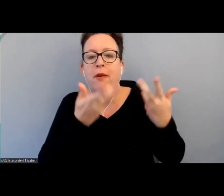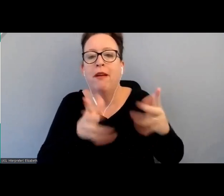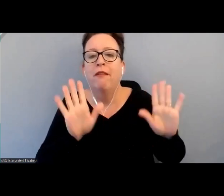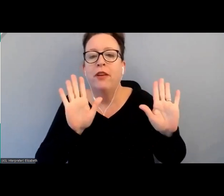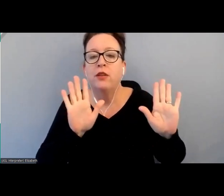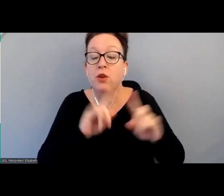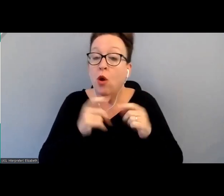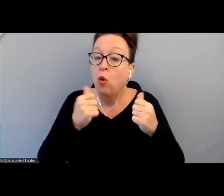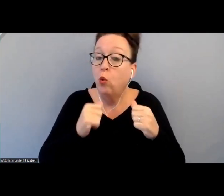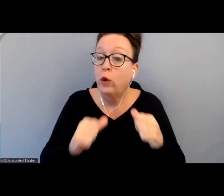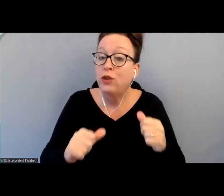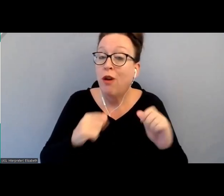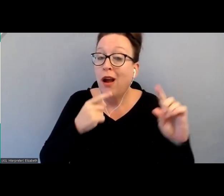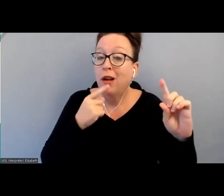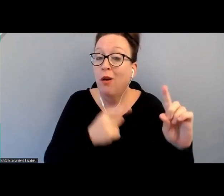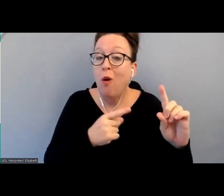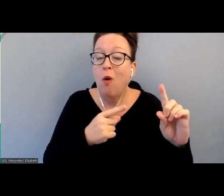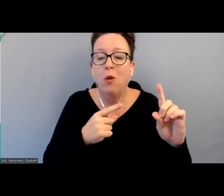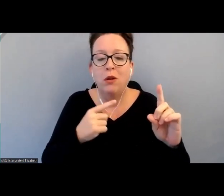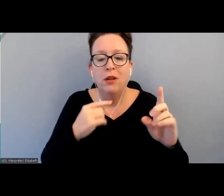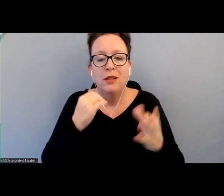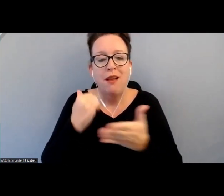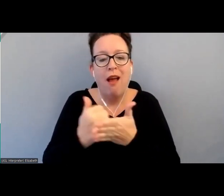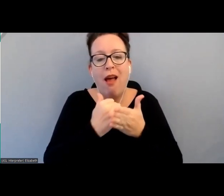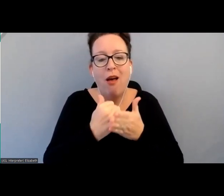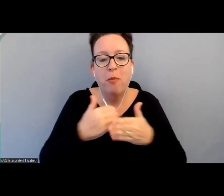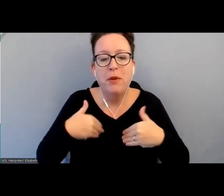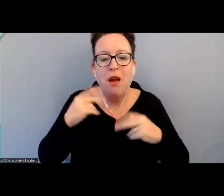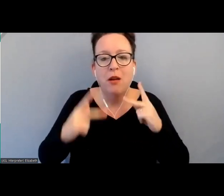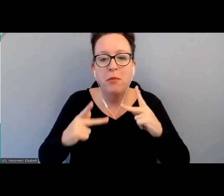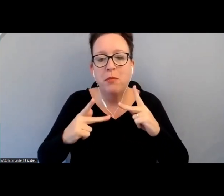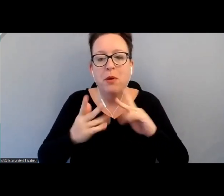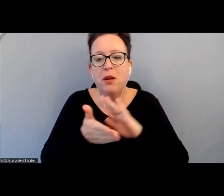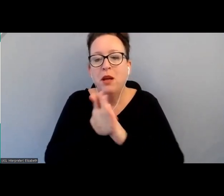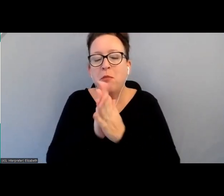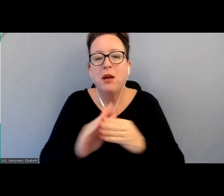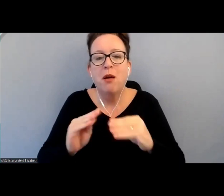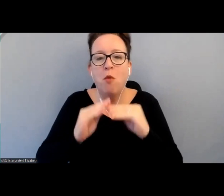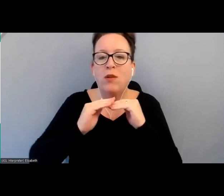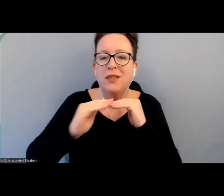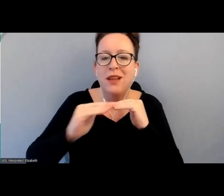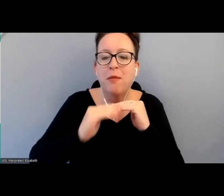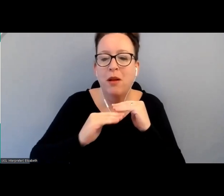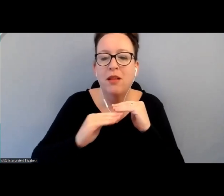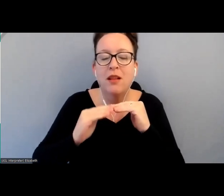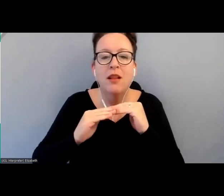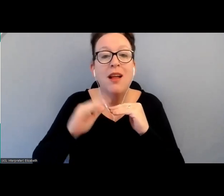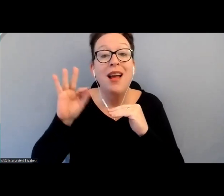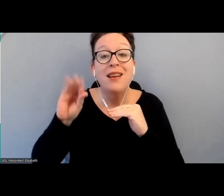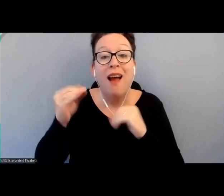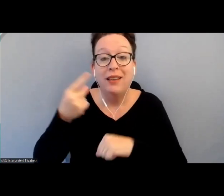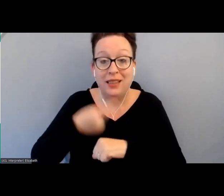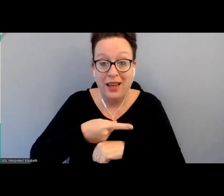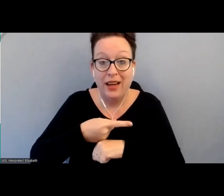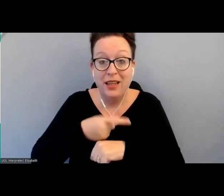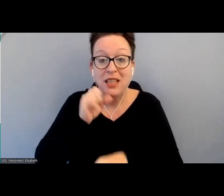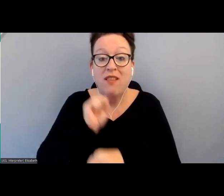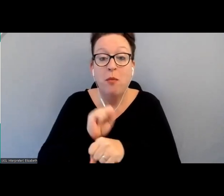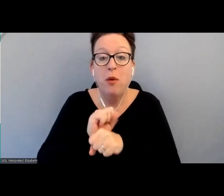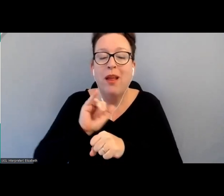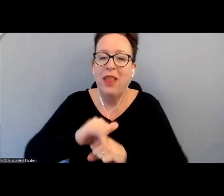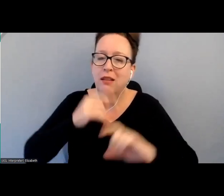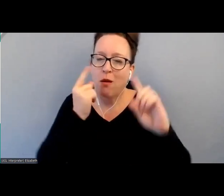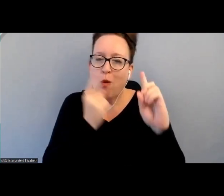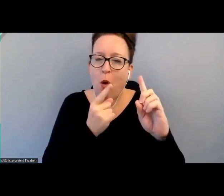try and move to a place of stability. 90 days of Employment is a benchmark for